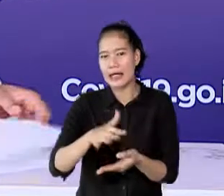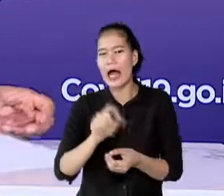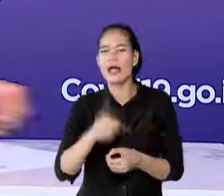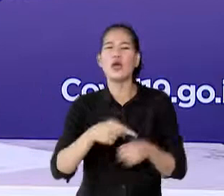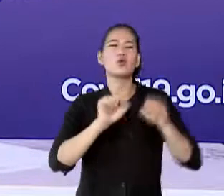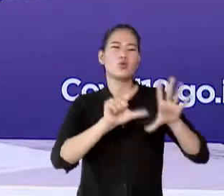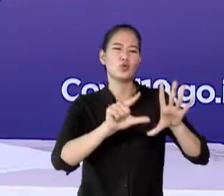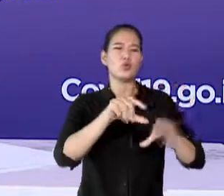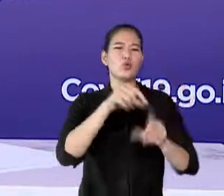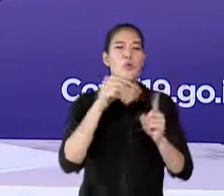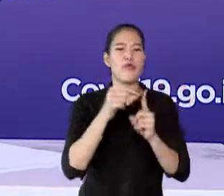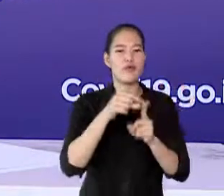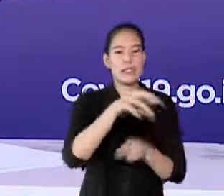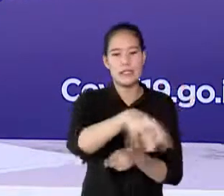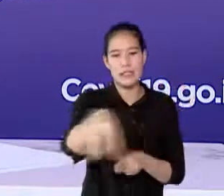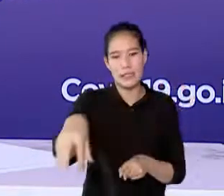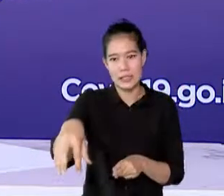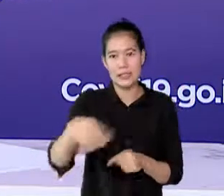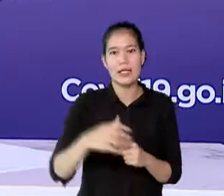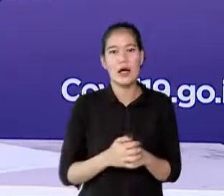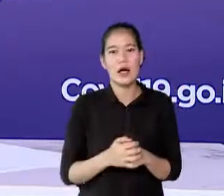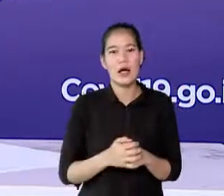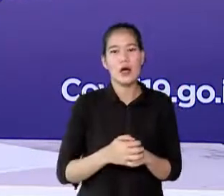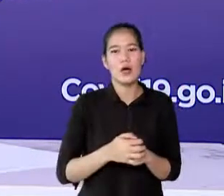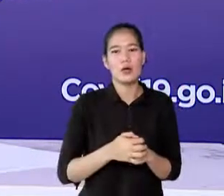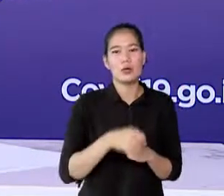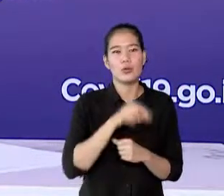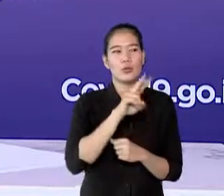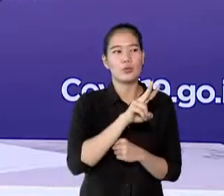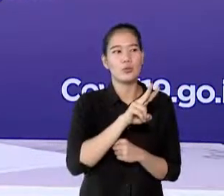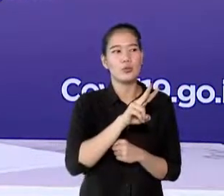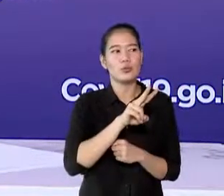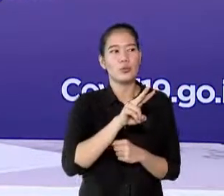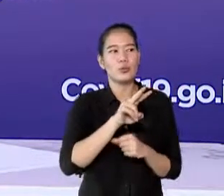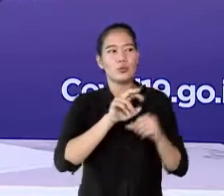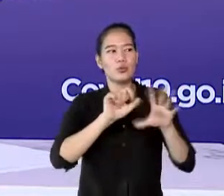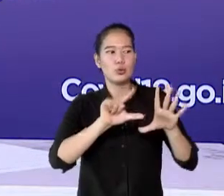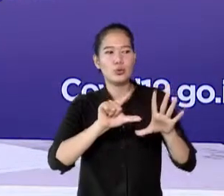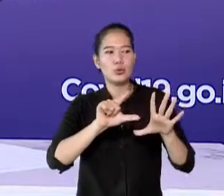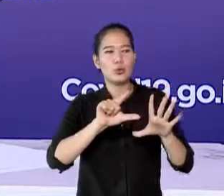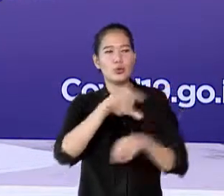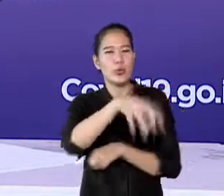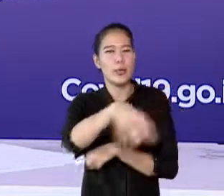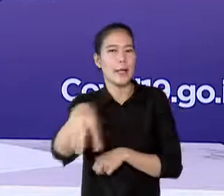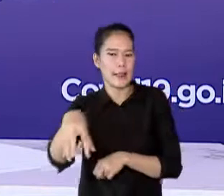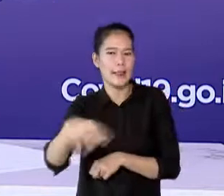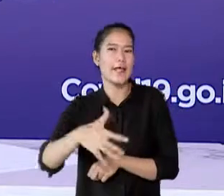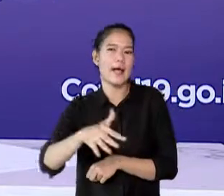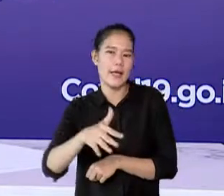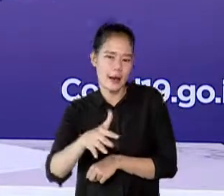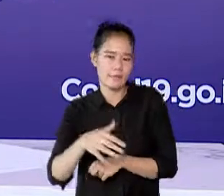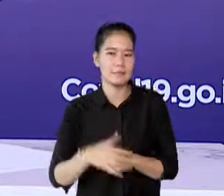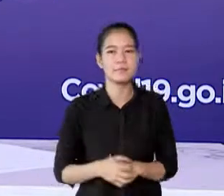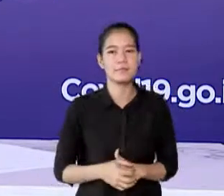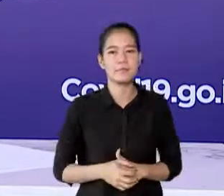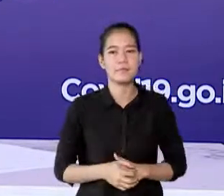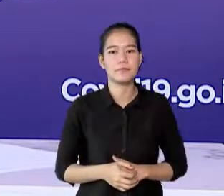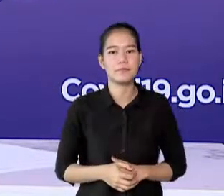regions from 289 to 316 districts and